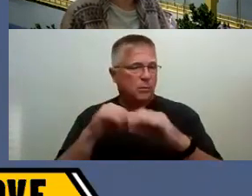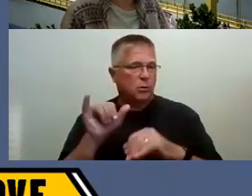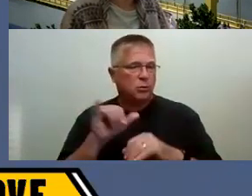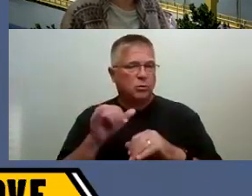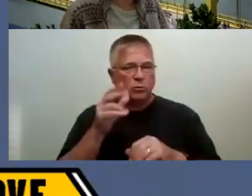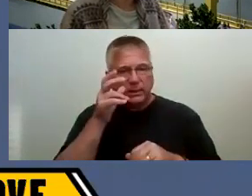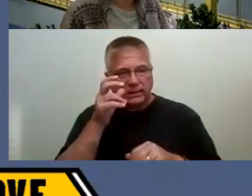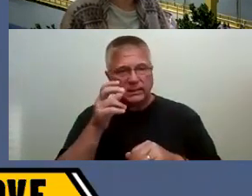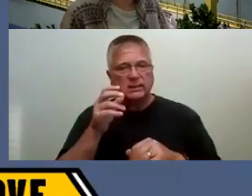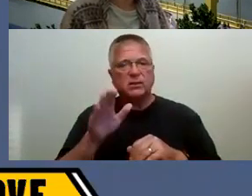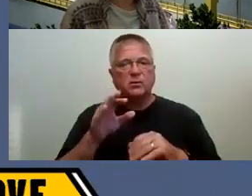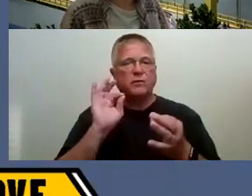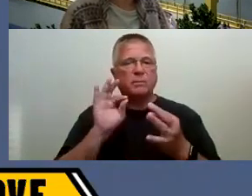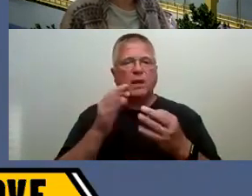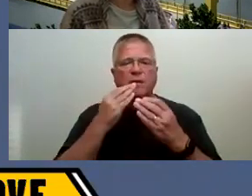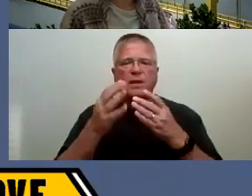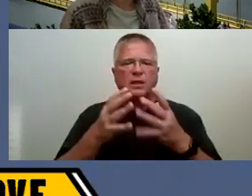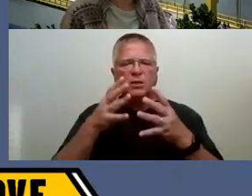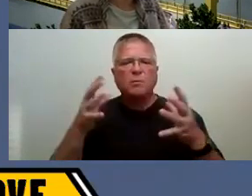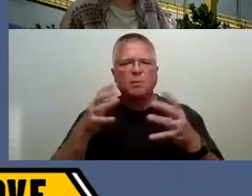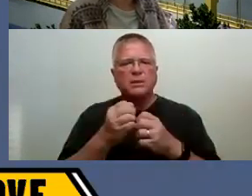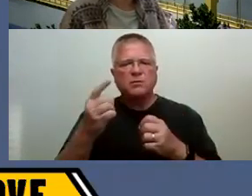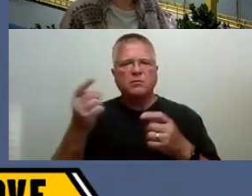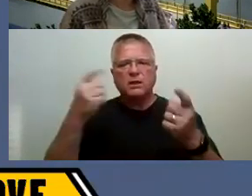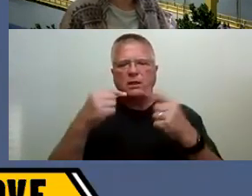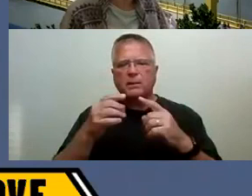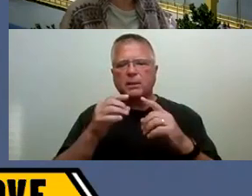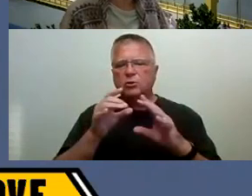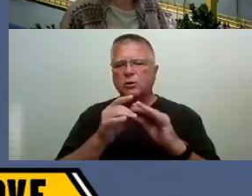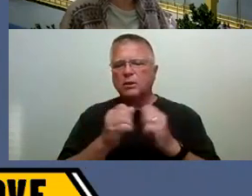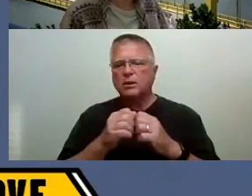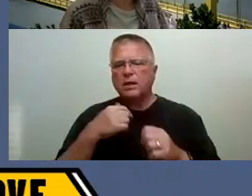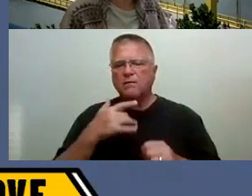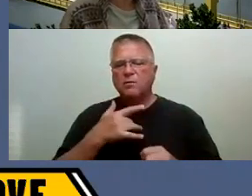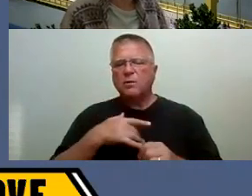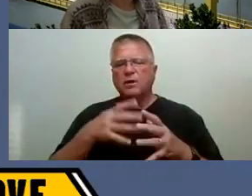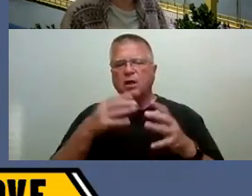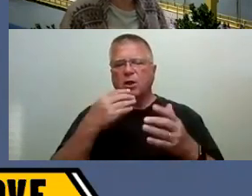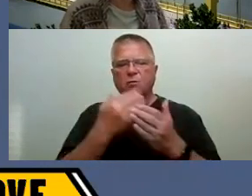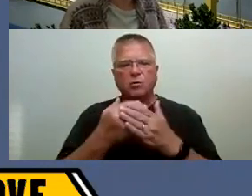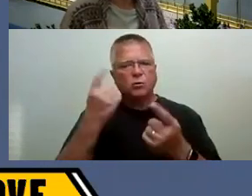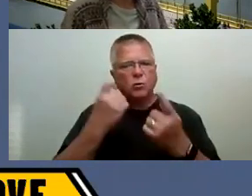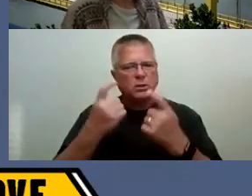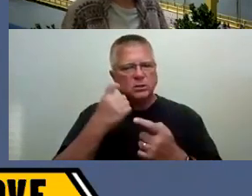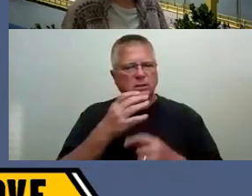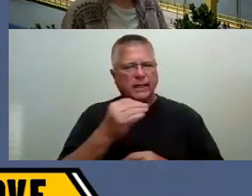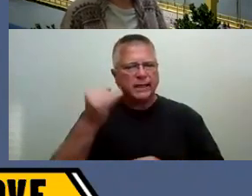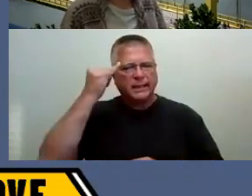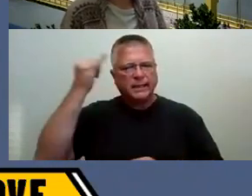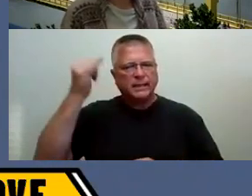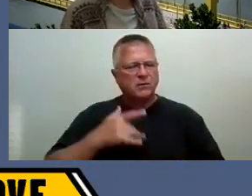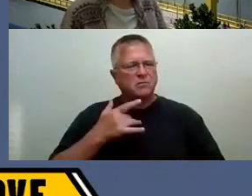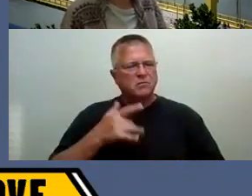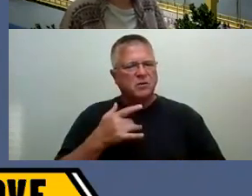But yeah, thank you so much, everybody, for joining us. It was really nice. I feel like we had a lot of good questions. And again, if you felt like you had